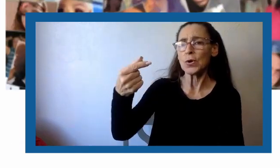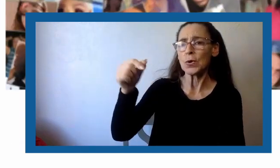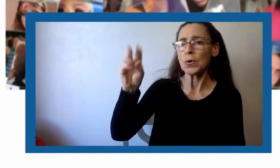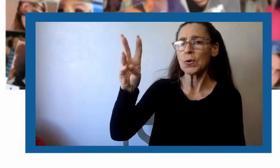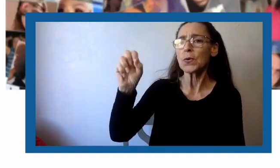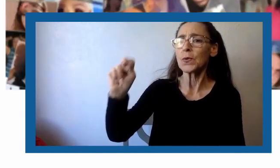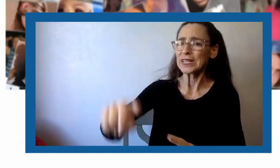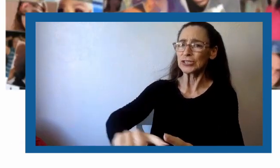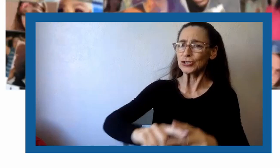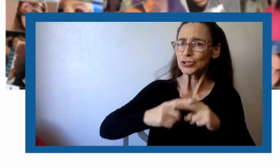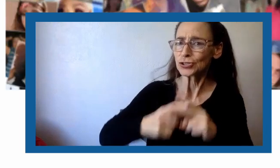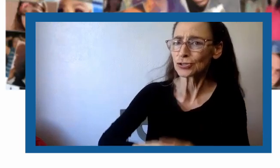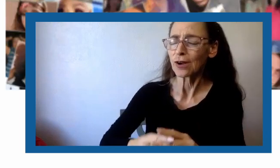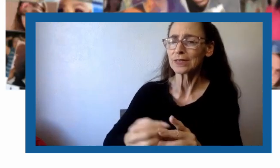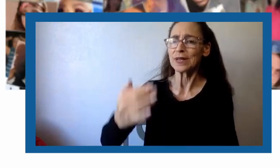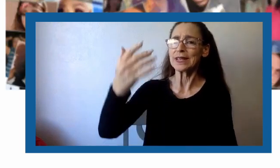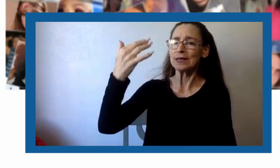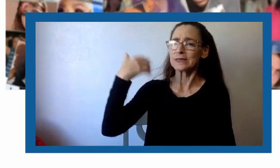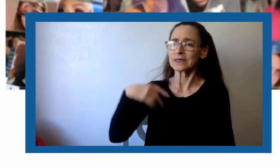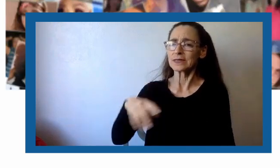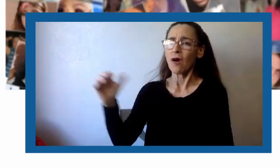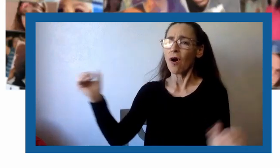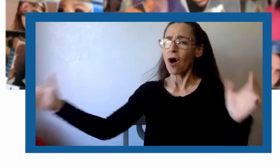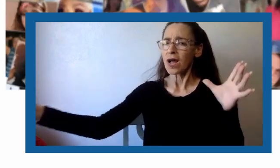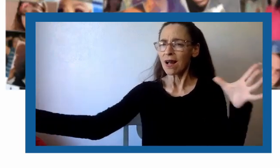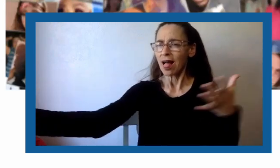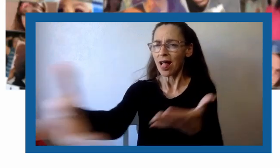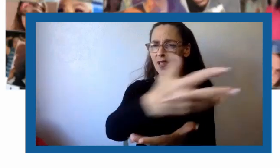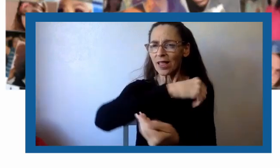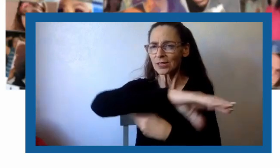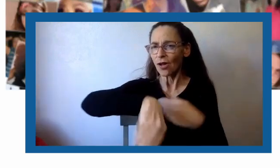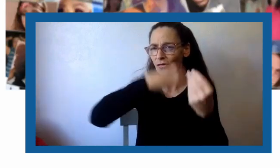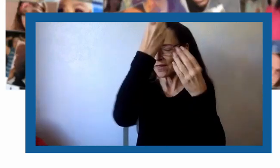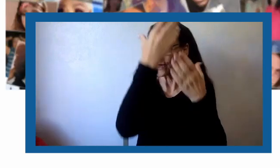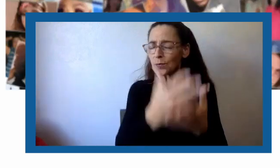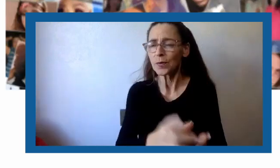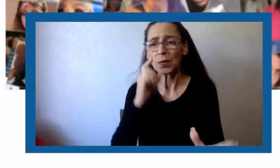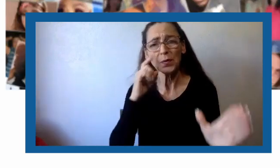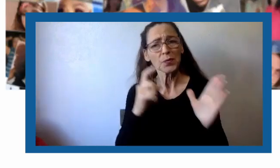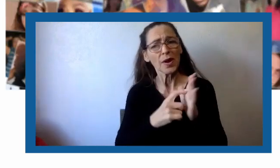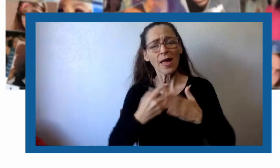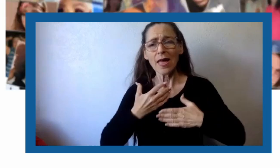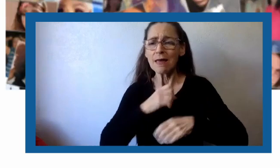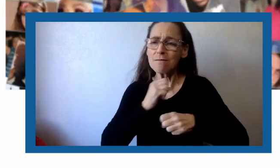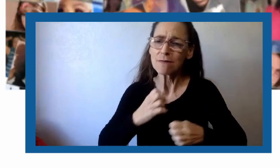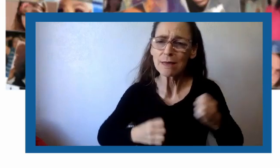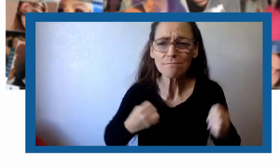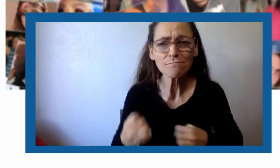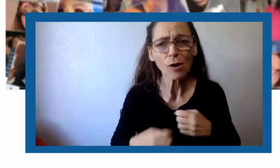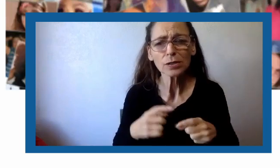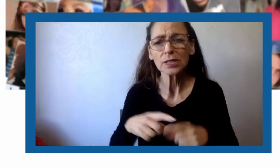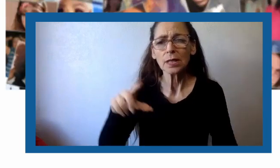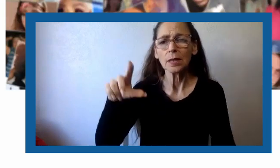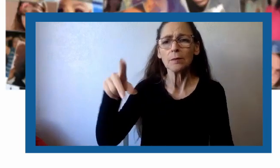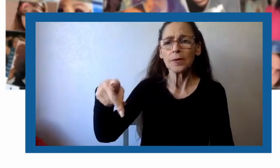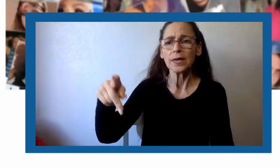years. They put all the details together, and we really want to recognize that and how much emotional labor and